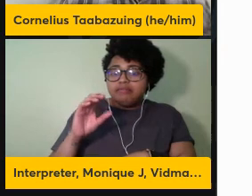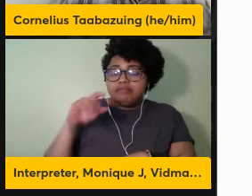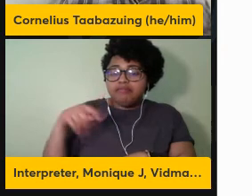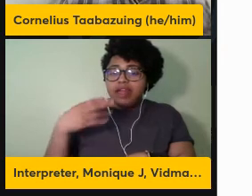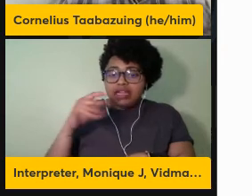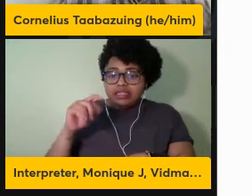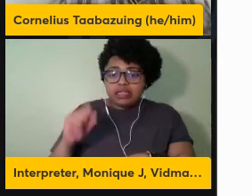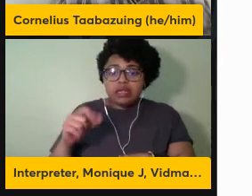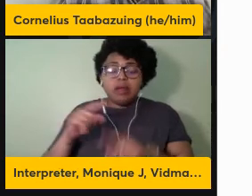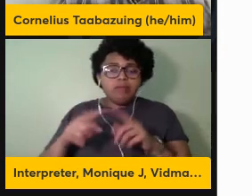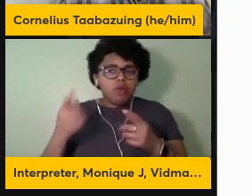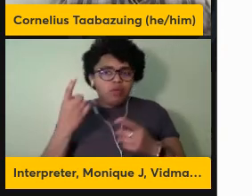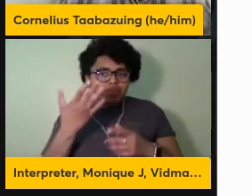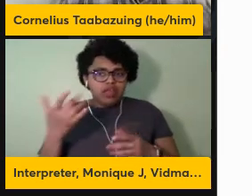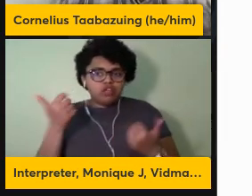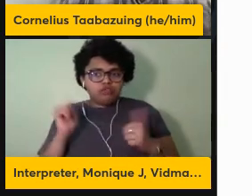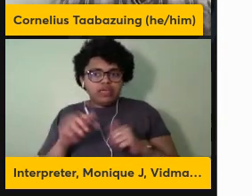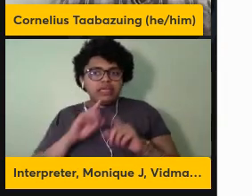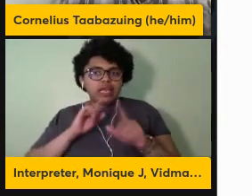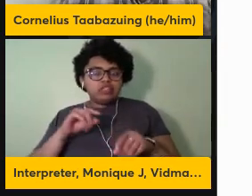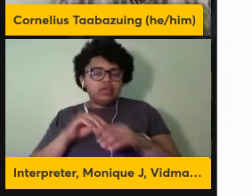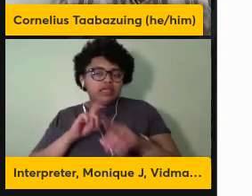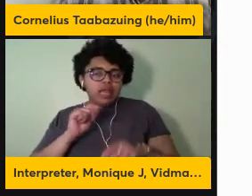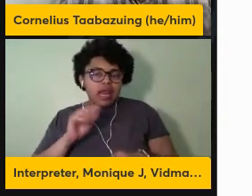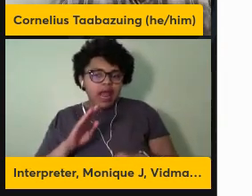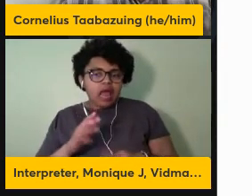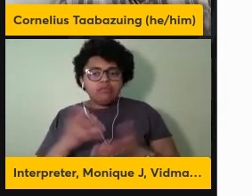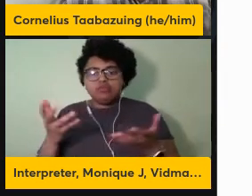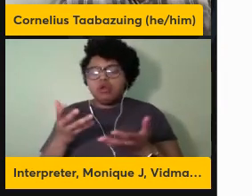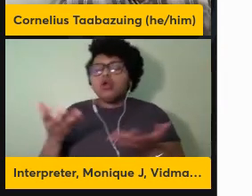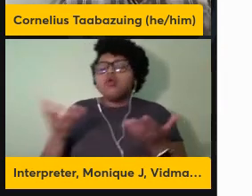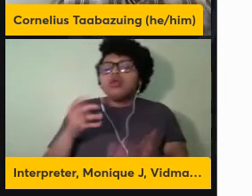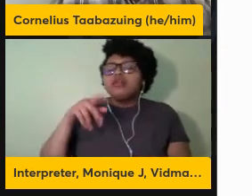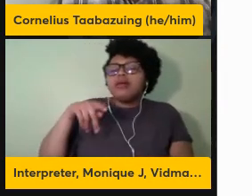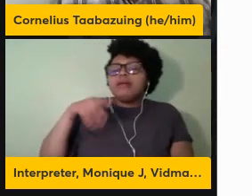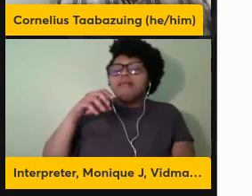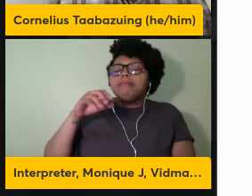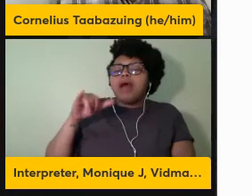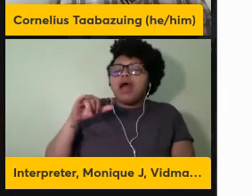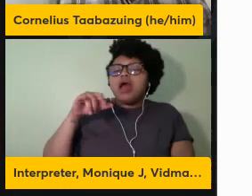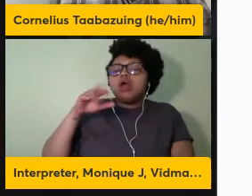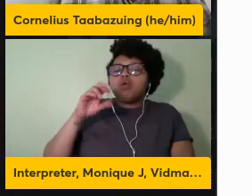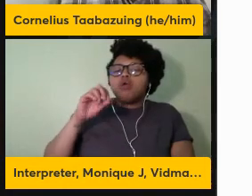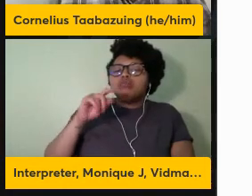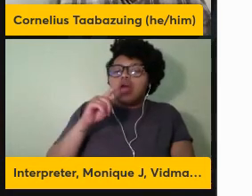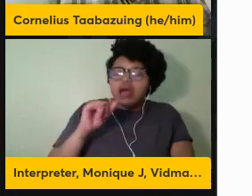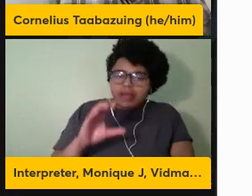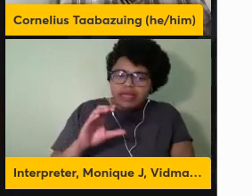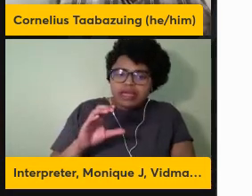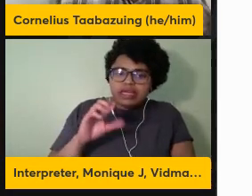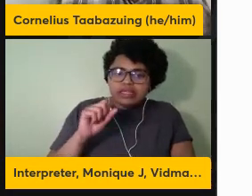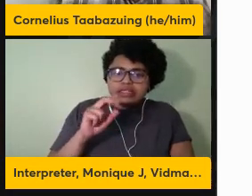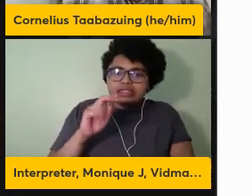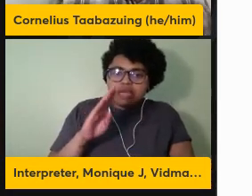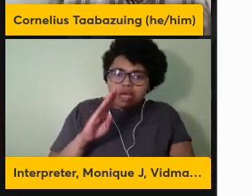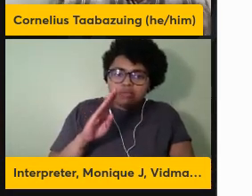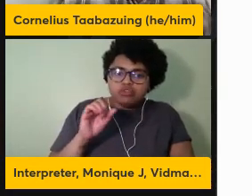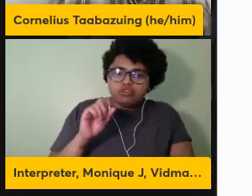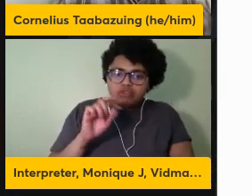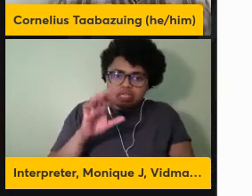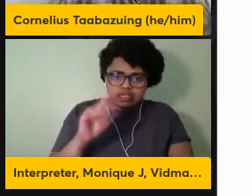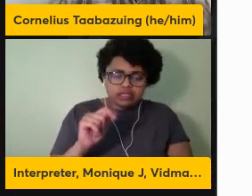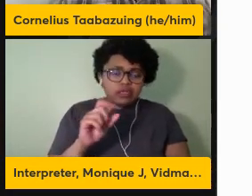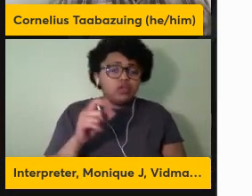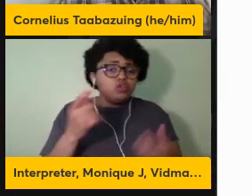to answer the question of whether or not there were other pyroptotic substrates. And to do that, what we did was we knocked out gastromin